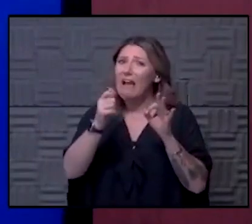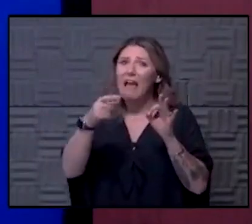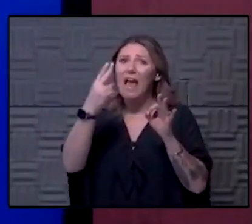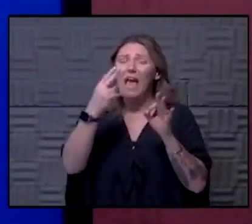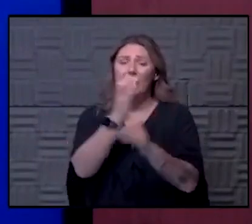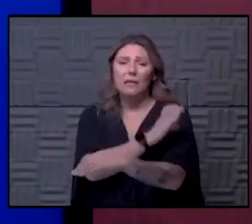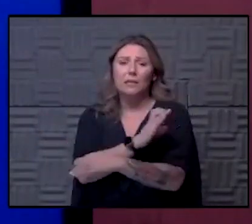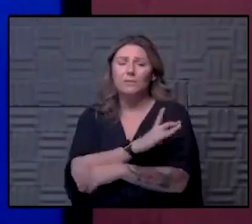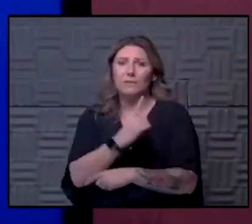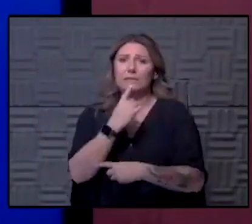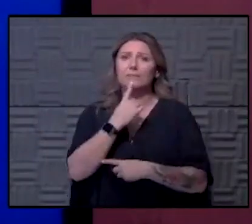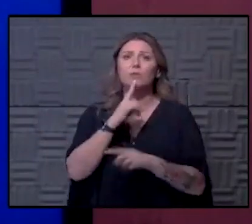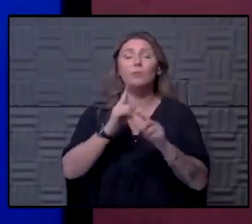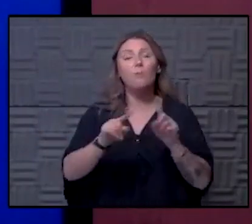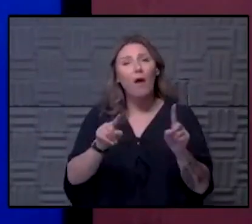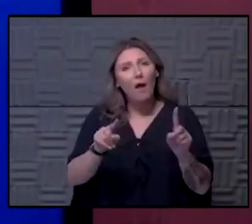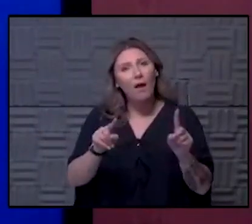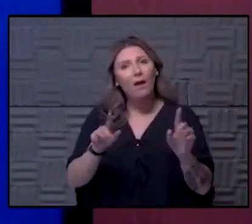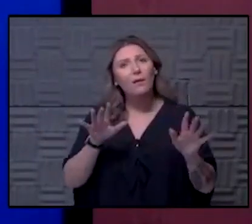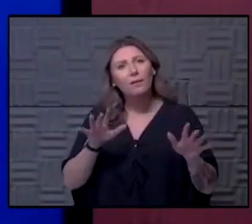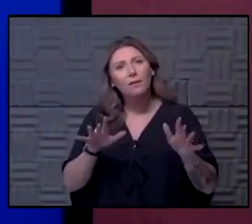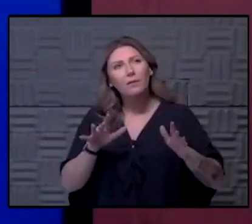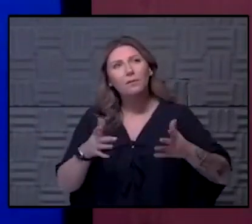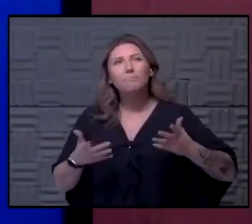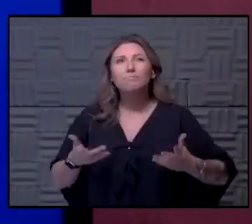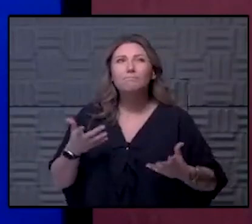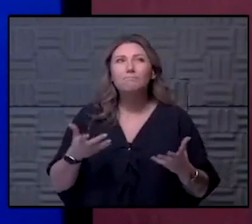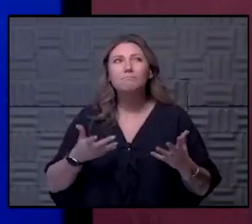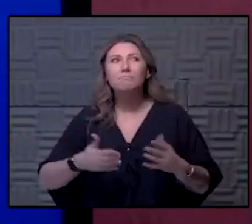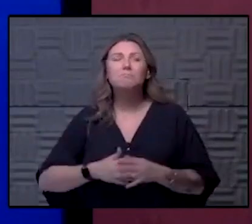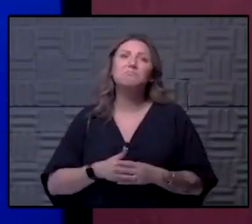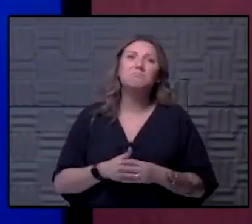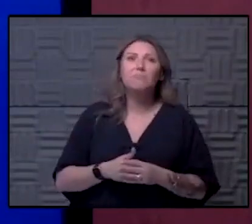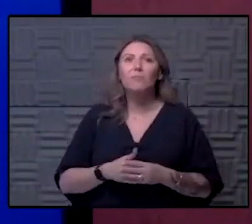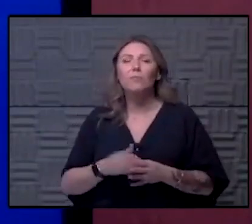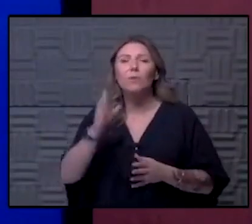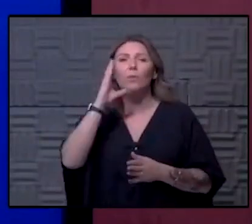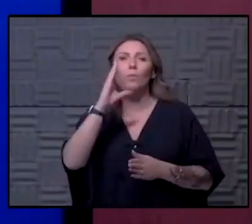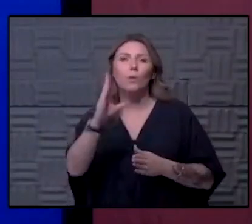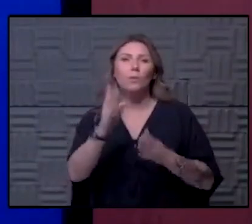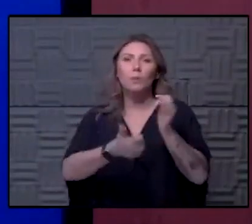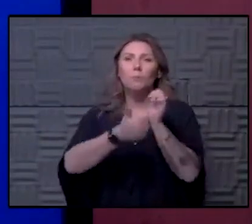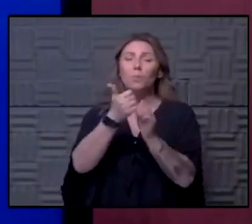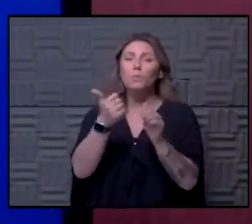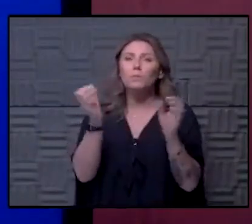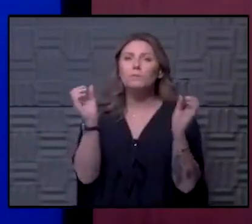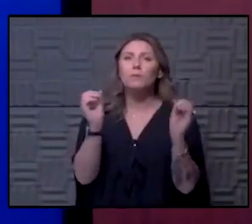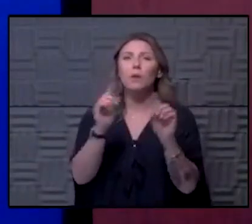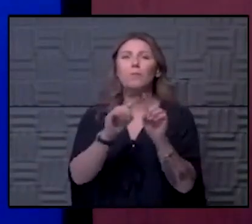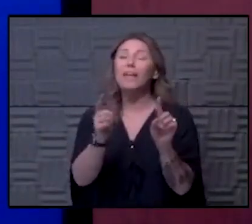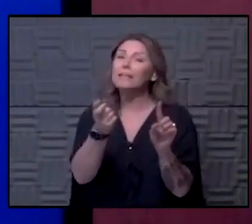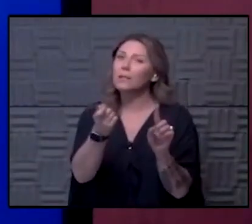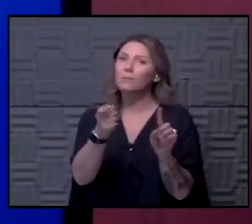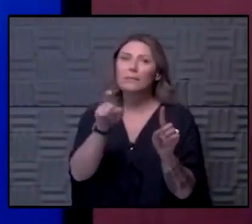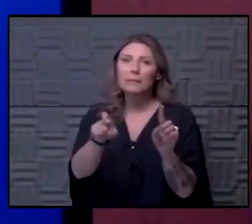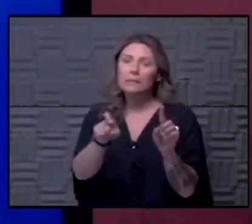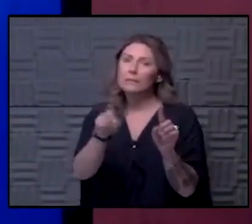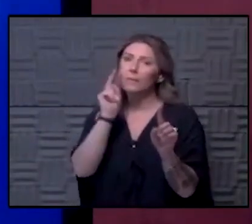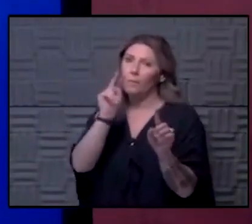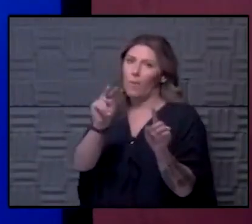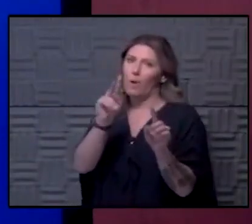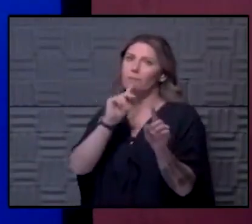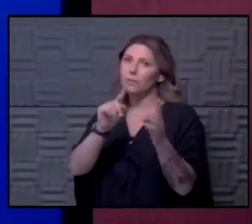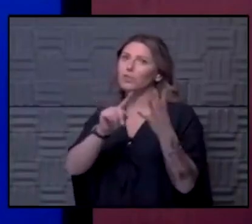clinically significant. Yeah. So I think this is going to turn out to be mostly nothing, but a little bit. We just have to watch, especially